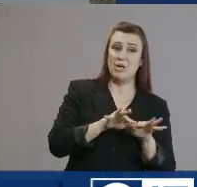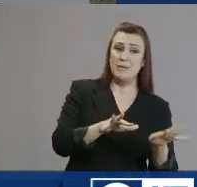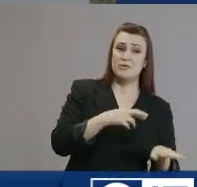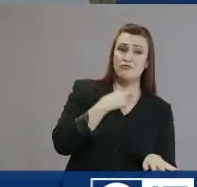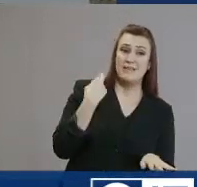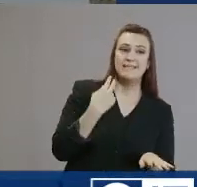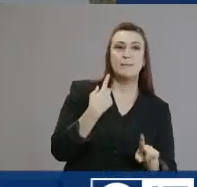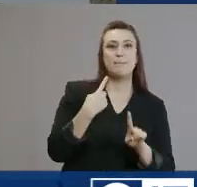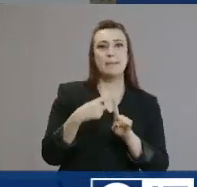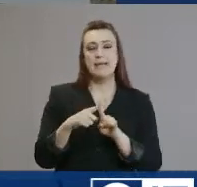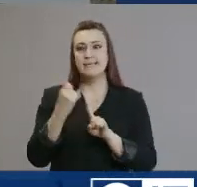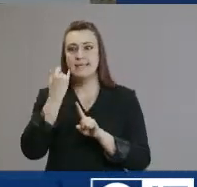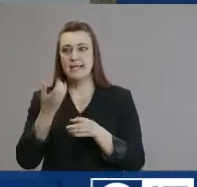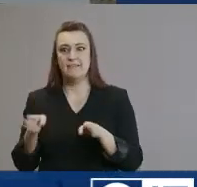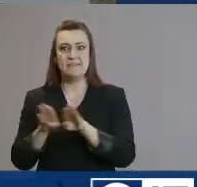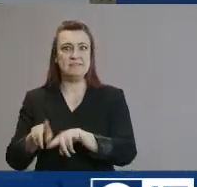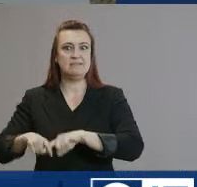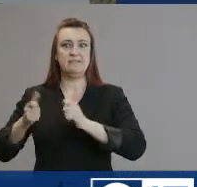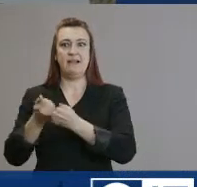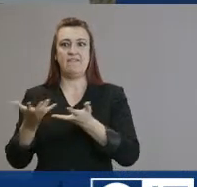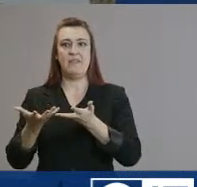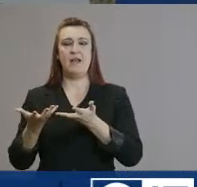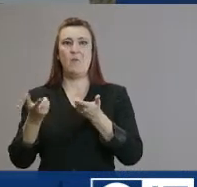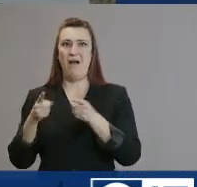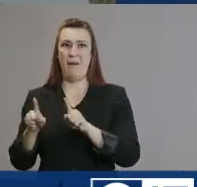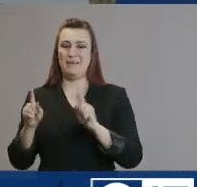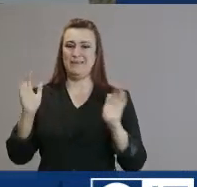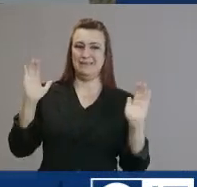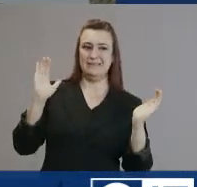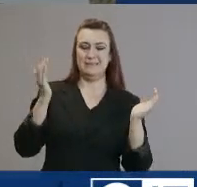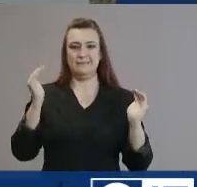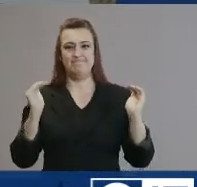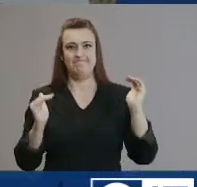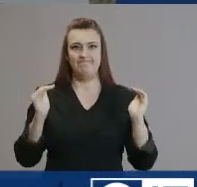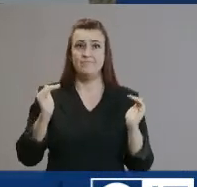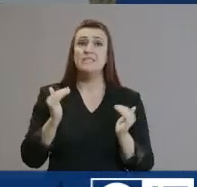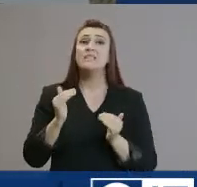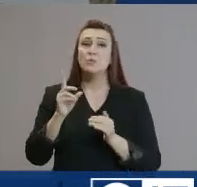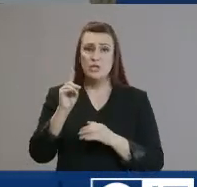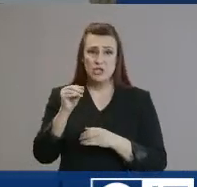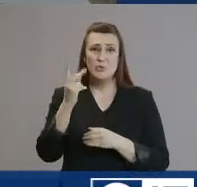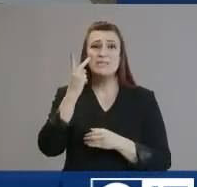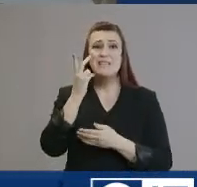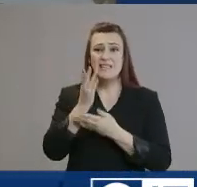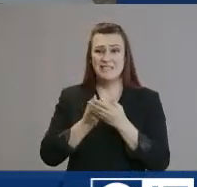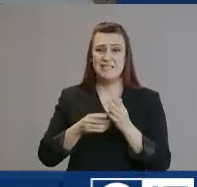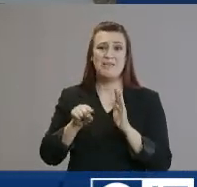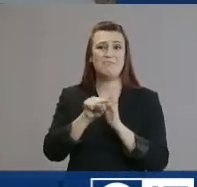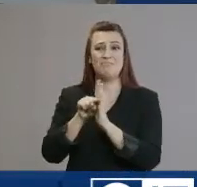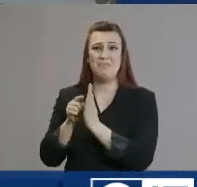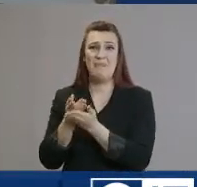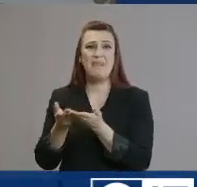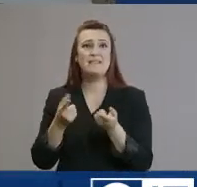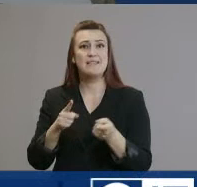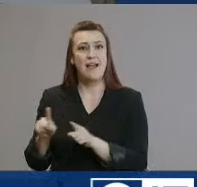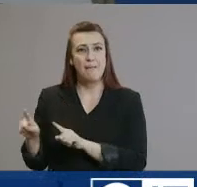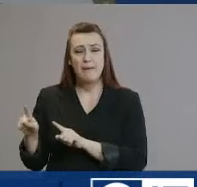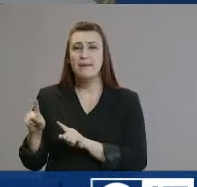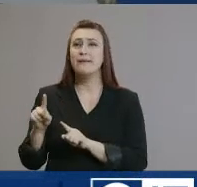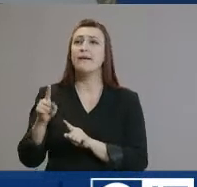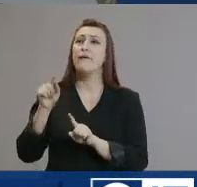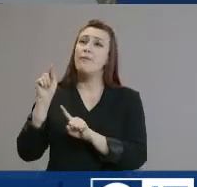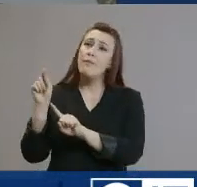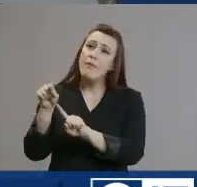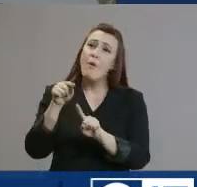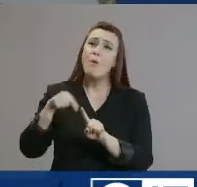And we are seeing some detrimental impacts on things that are very important to public health and could lead to long-term